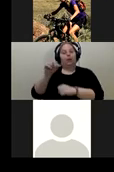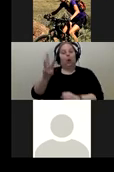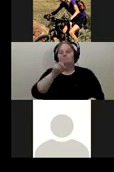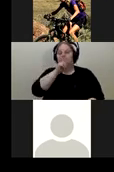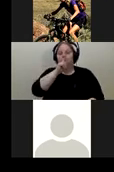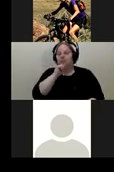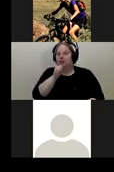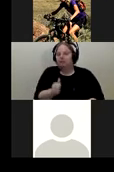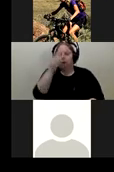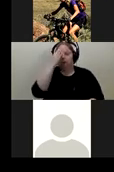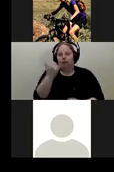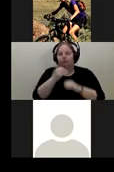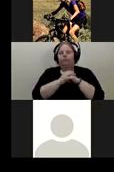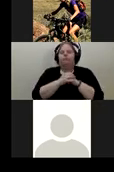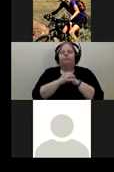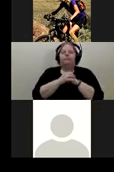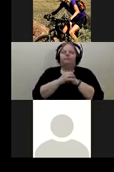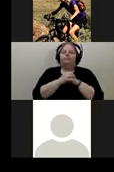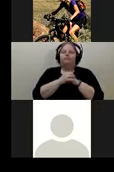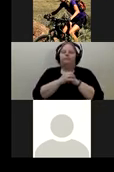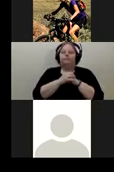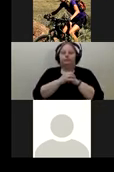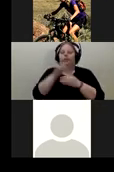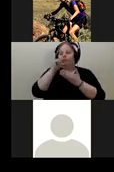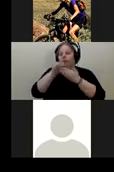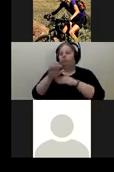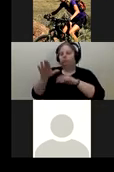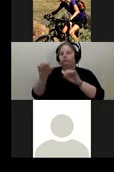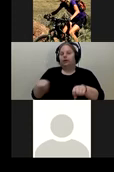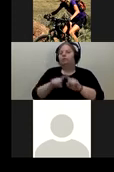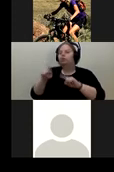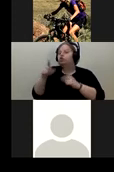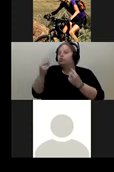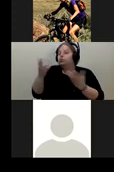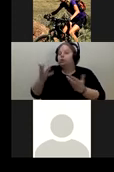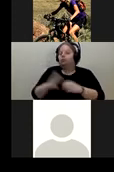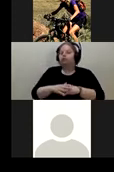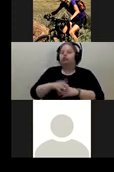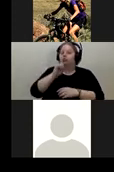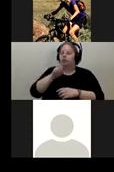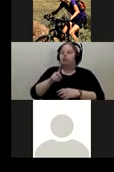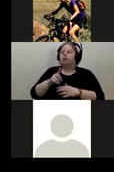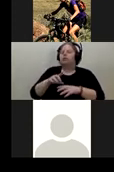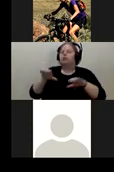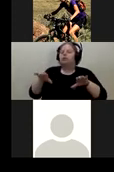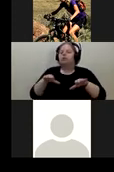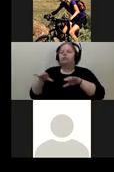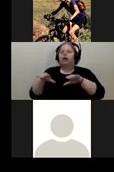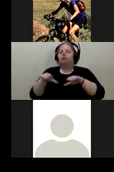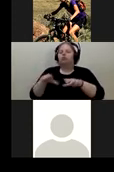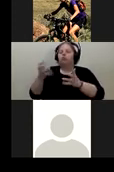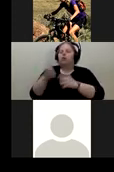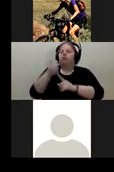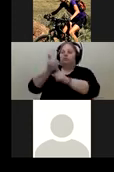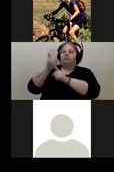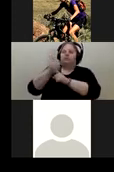could. She could send a letter, but what she is doing is she's acting in her own best interest, her own self-interest. And